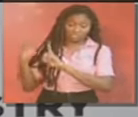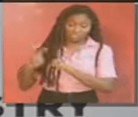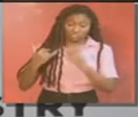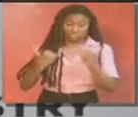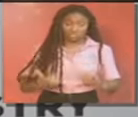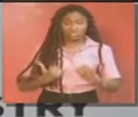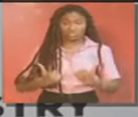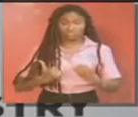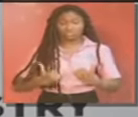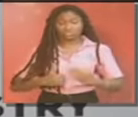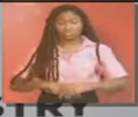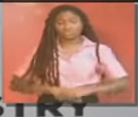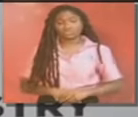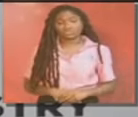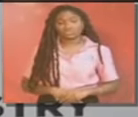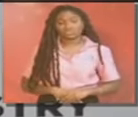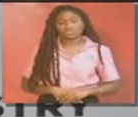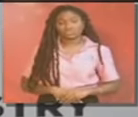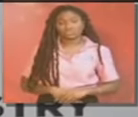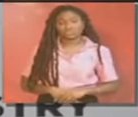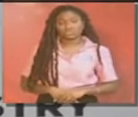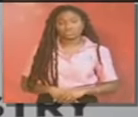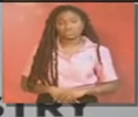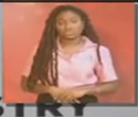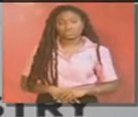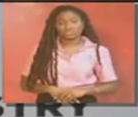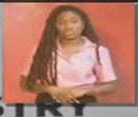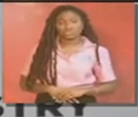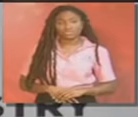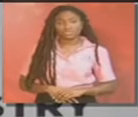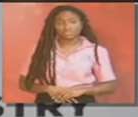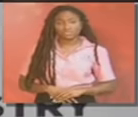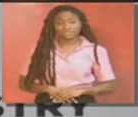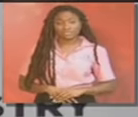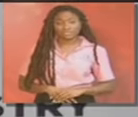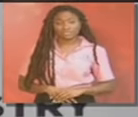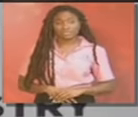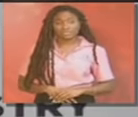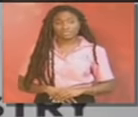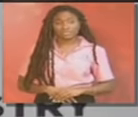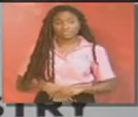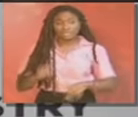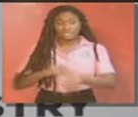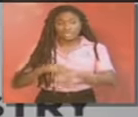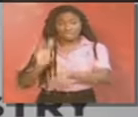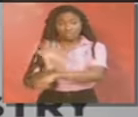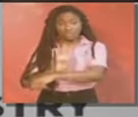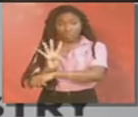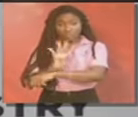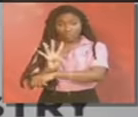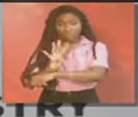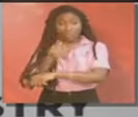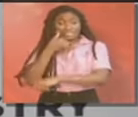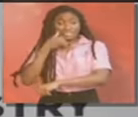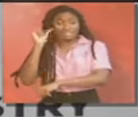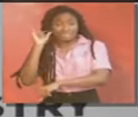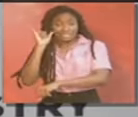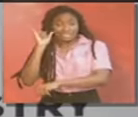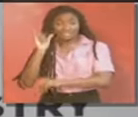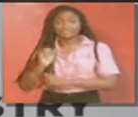number 677. As of 4 p.m. yesterday,